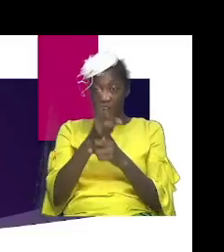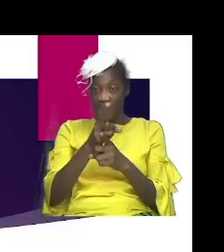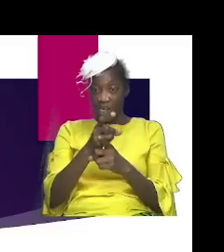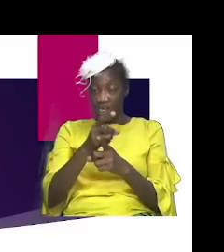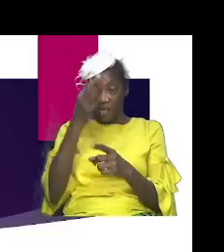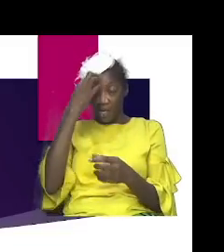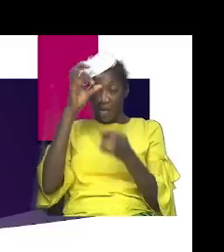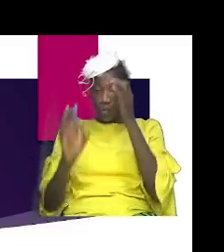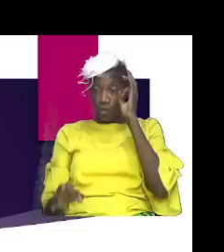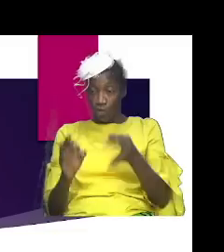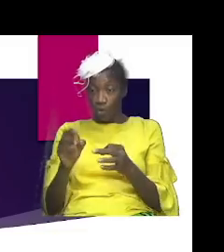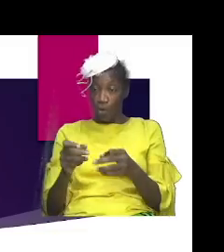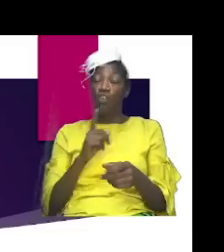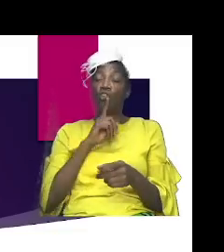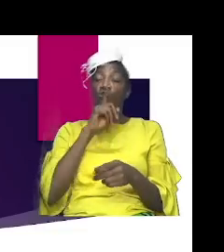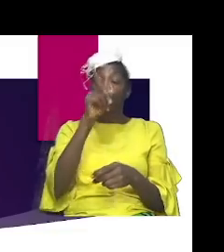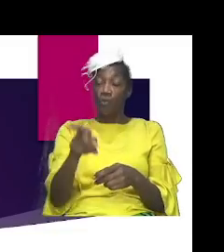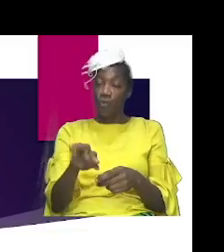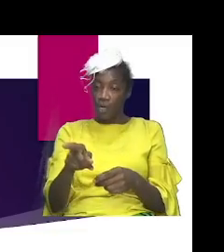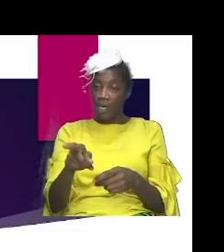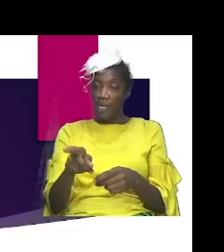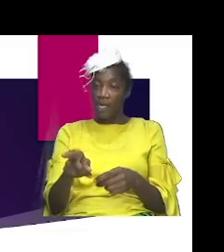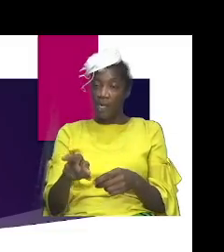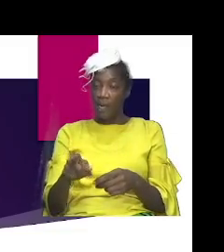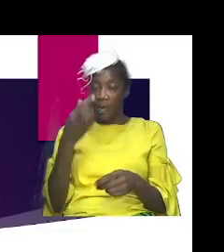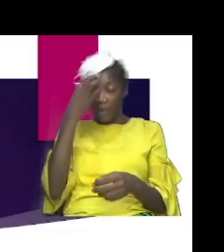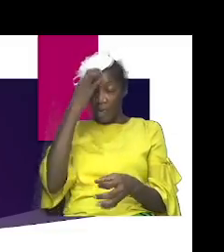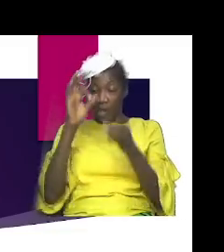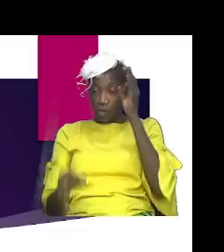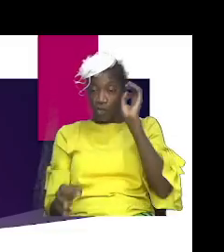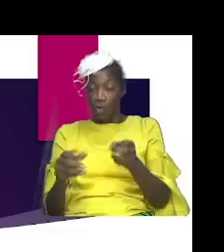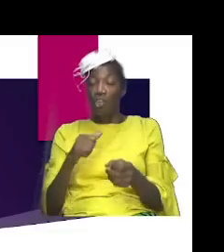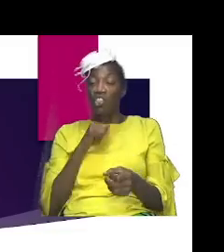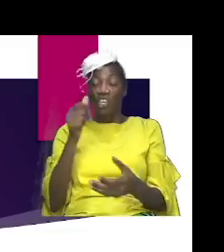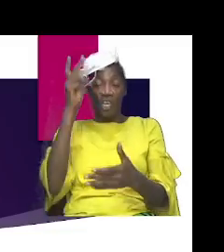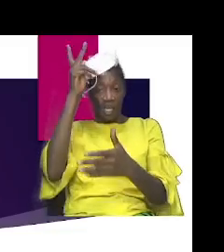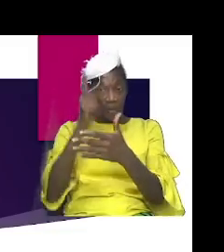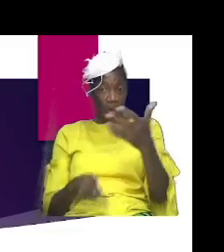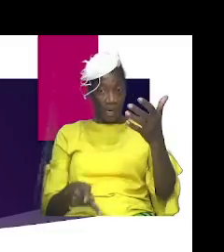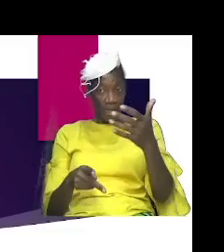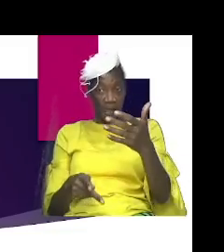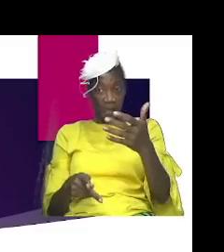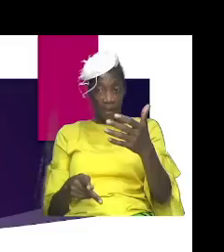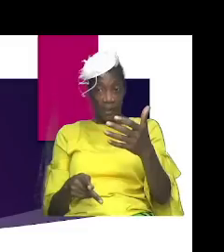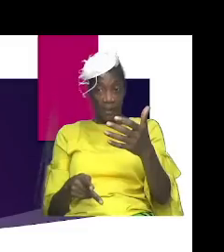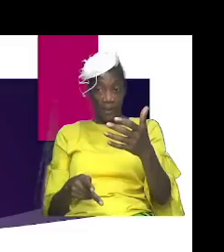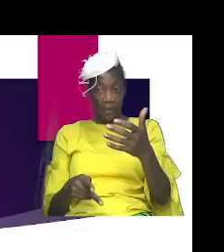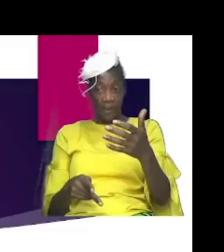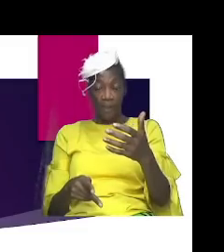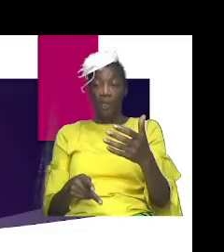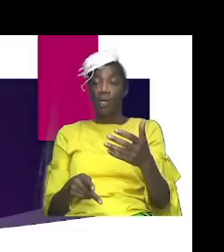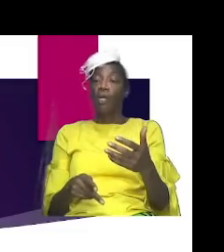be judged thoroughly. We will be judged impartially. And now we will be judged